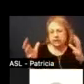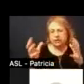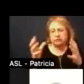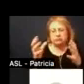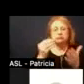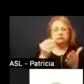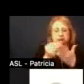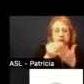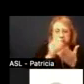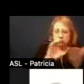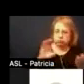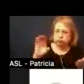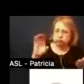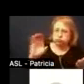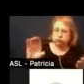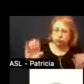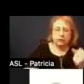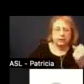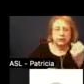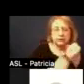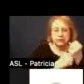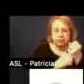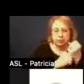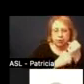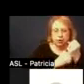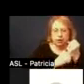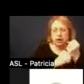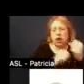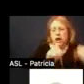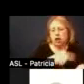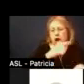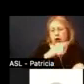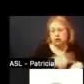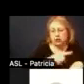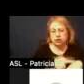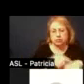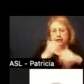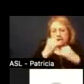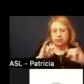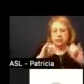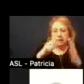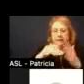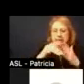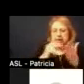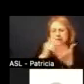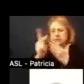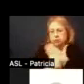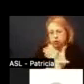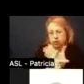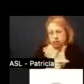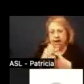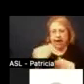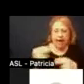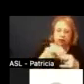to support the expense related to offering a long-term independent studies program uh as well as the short-term